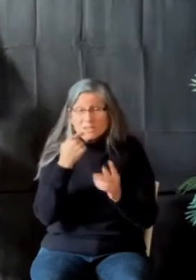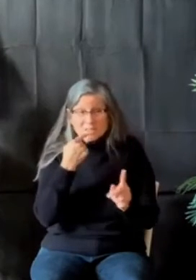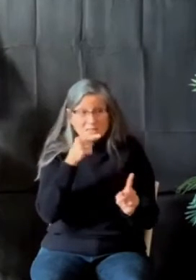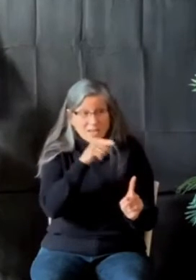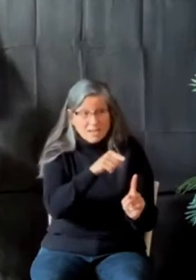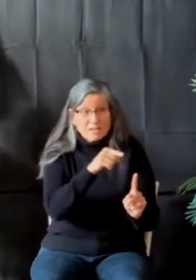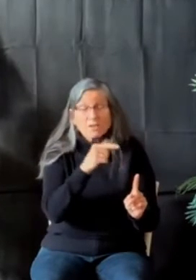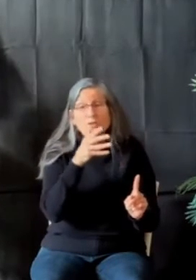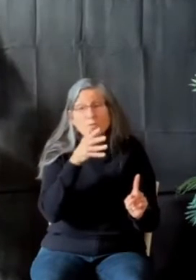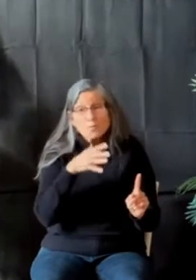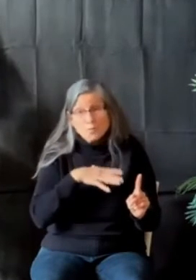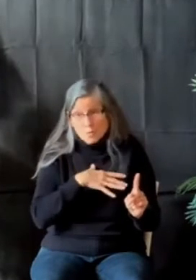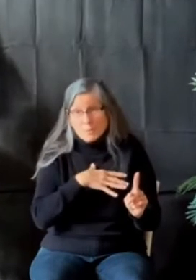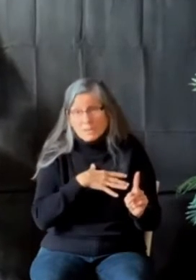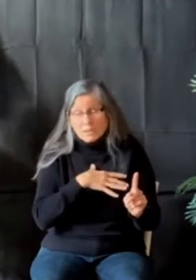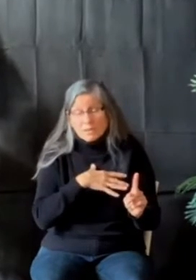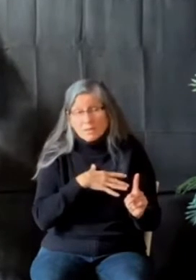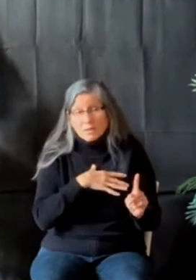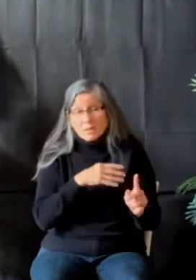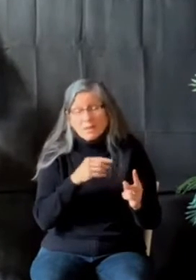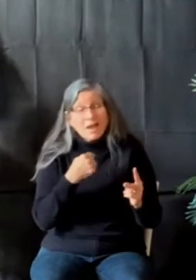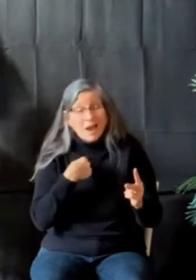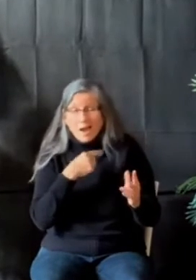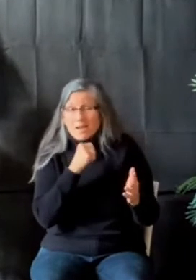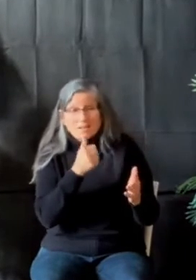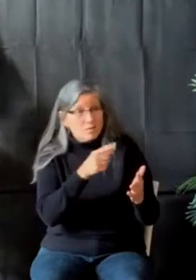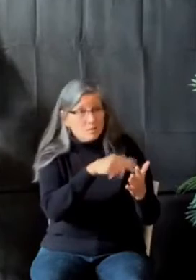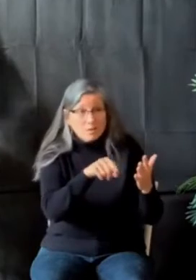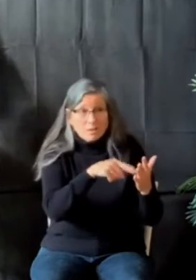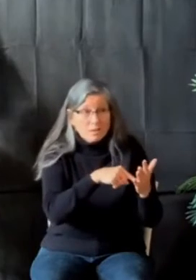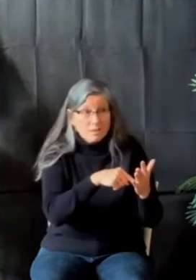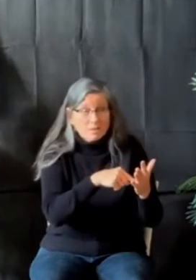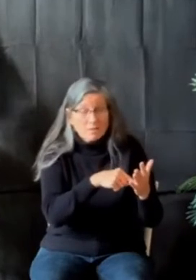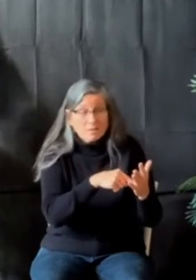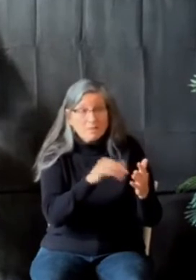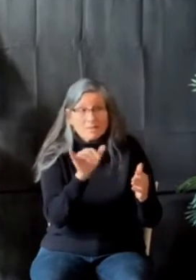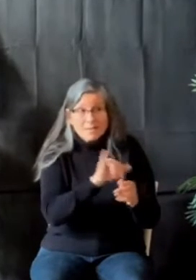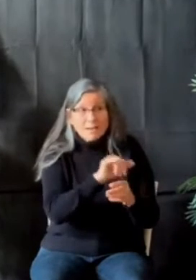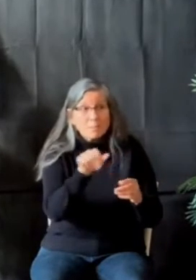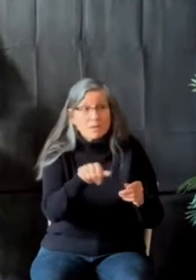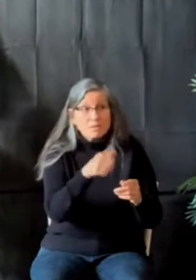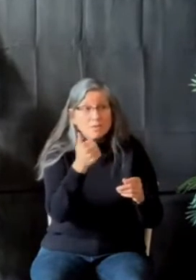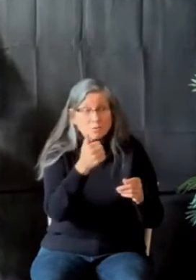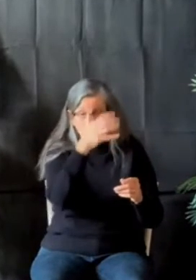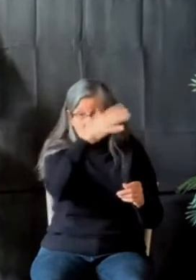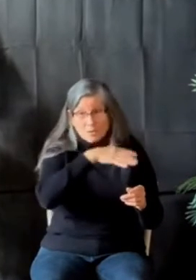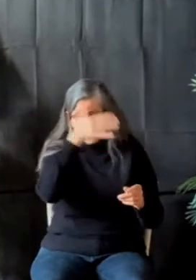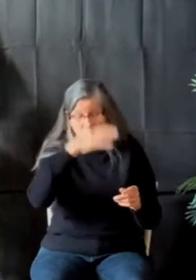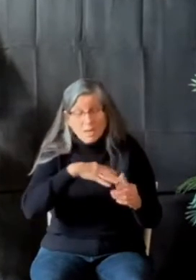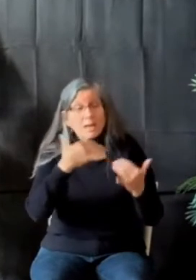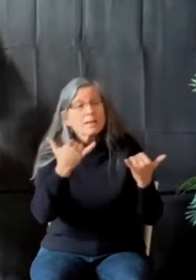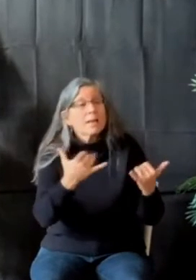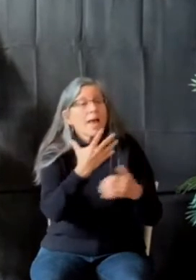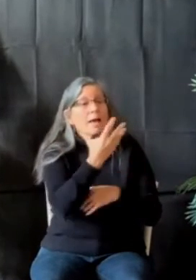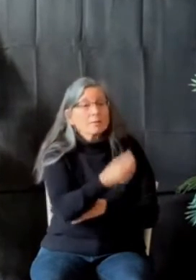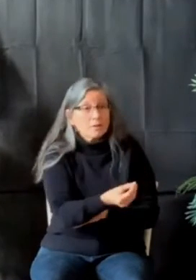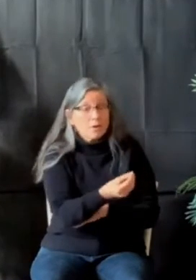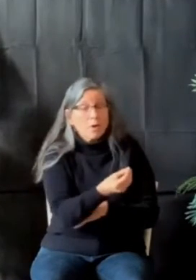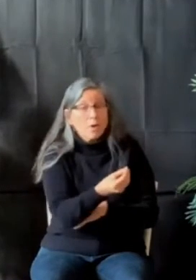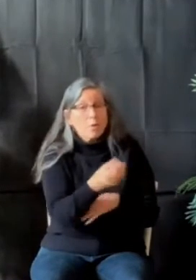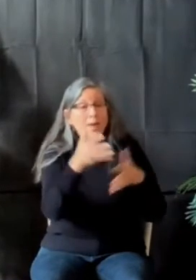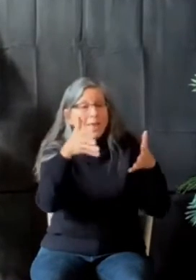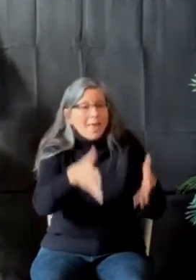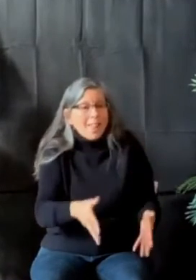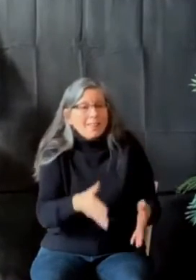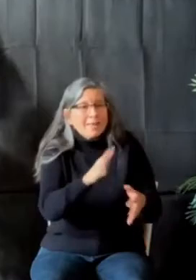woman? He said, neither do I condemn you. Now go and leave your life of